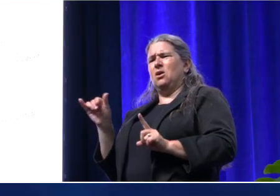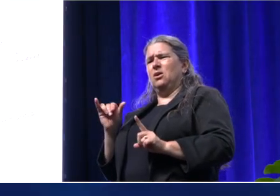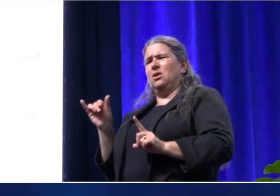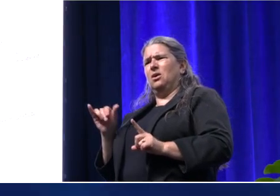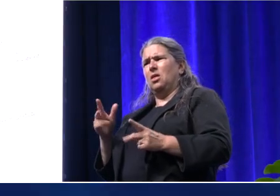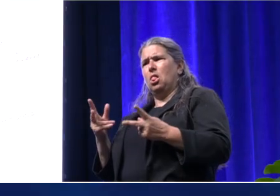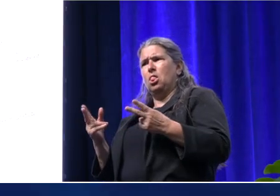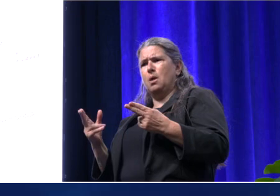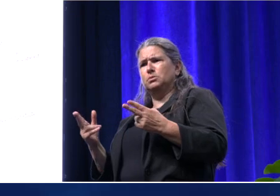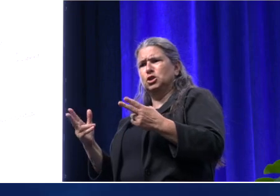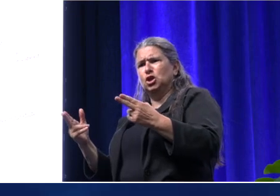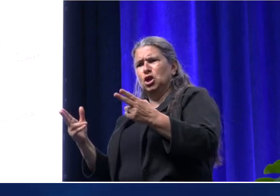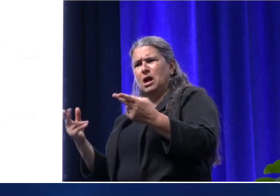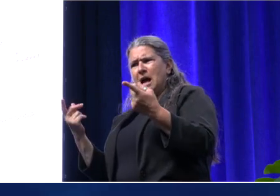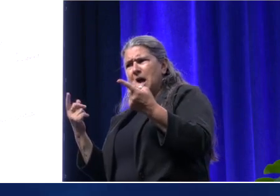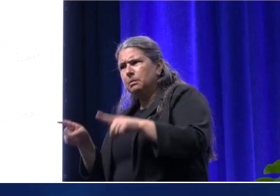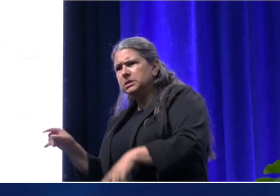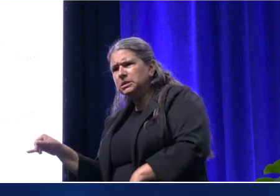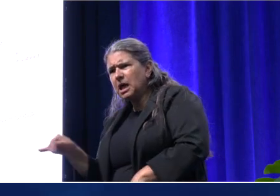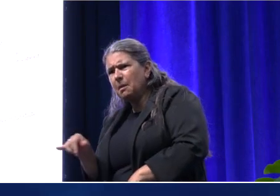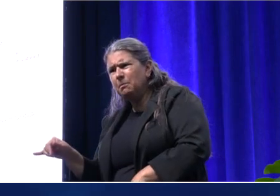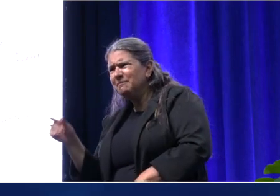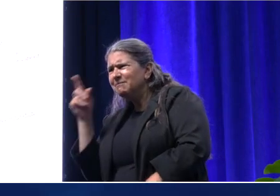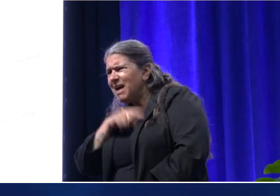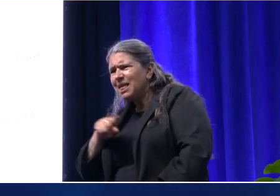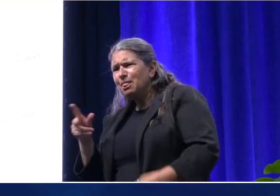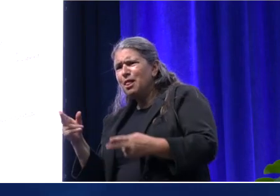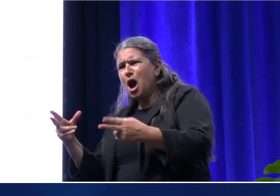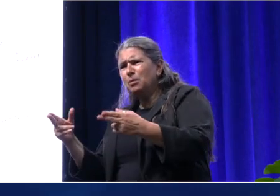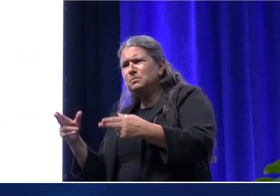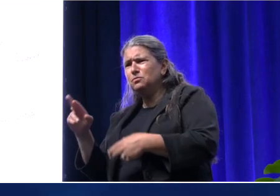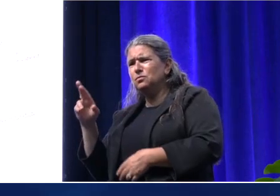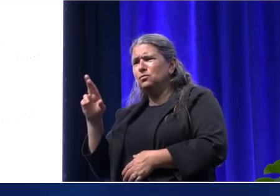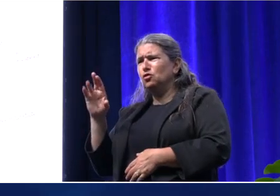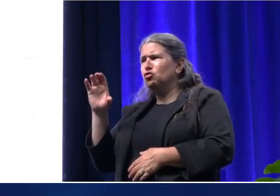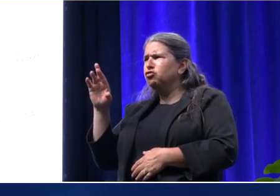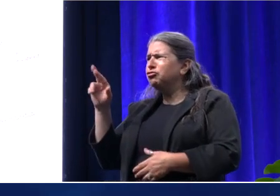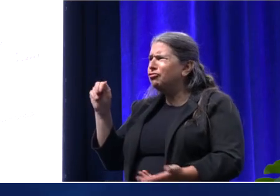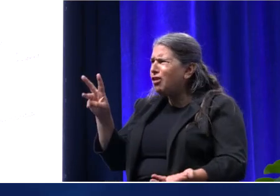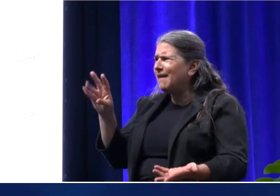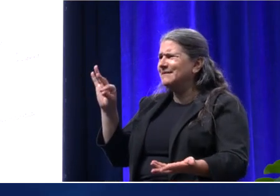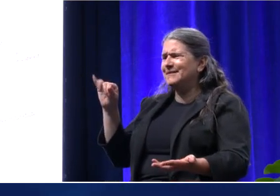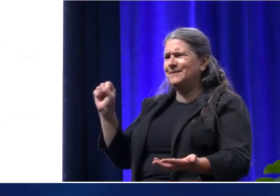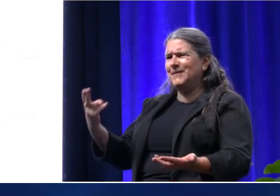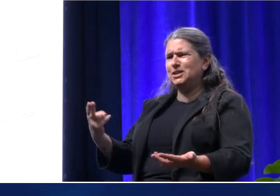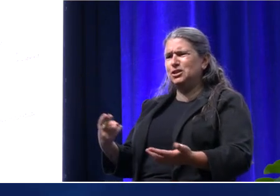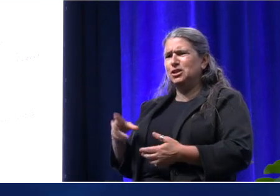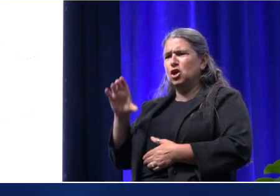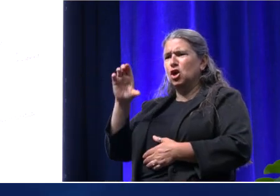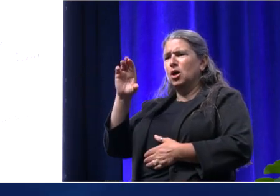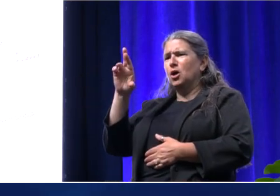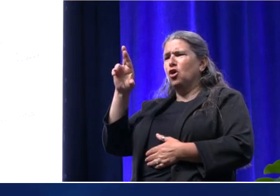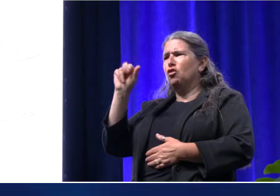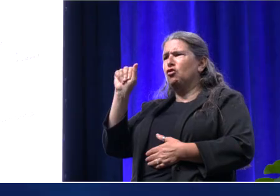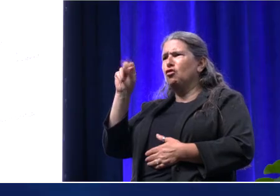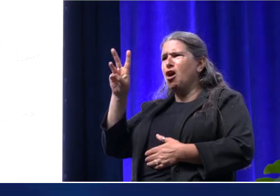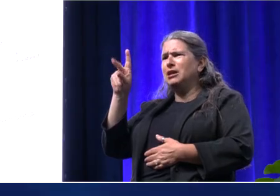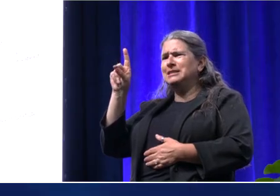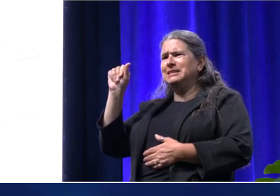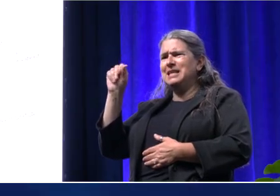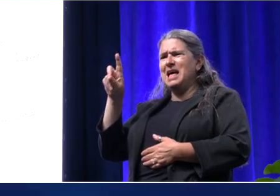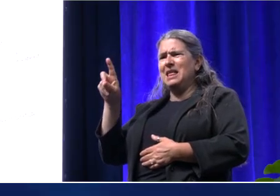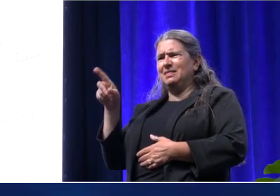lobster? Is that a crawfish, crawdad? No. How do you take something as distinctive as a lobster and